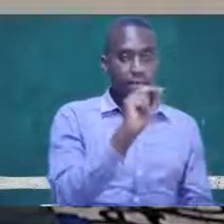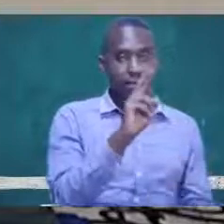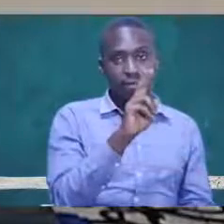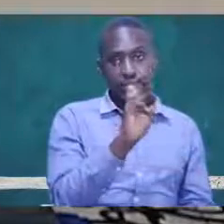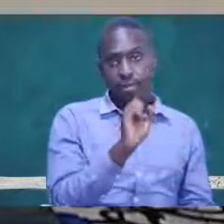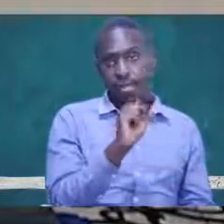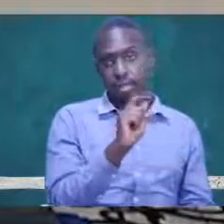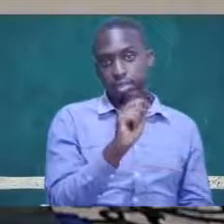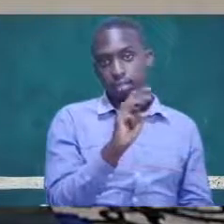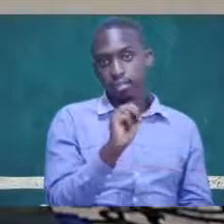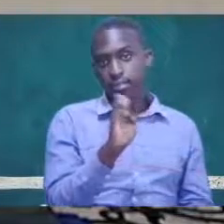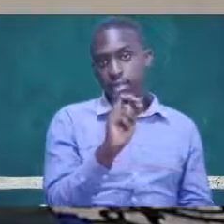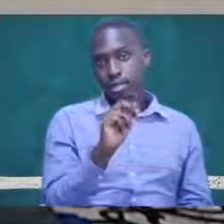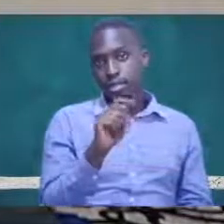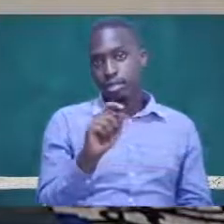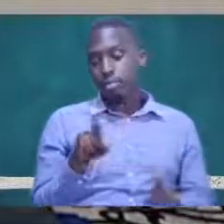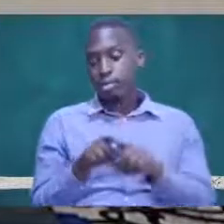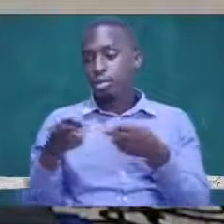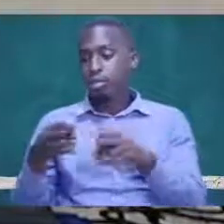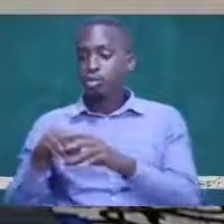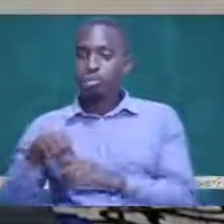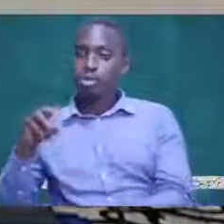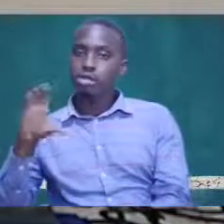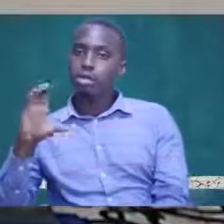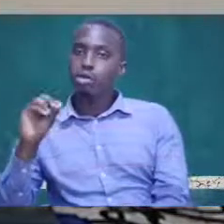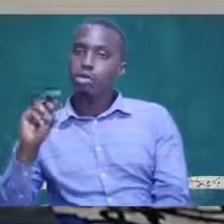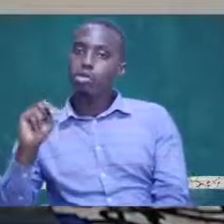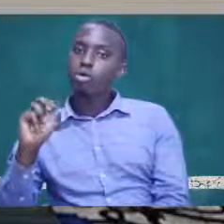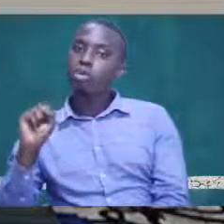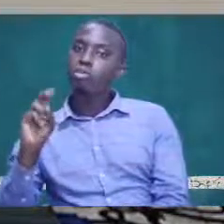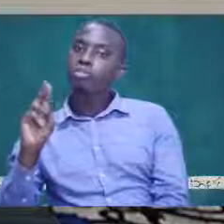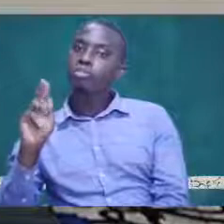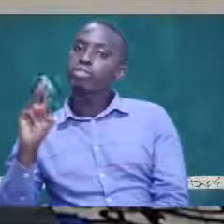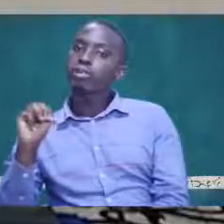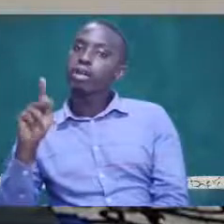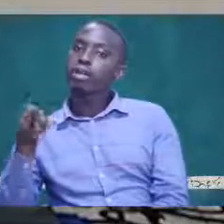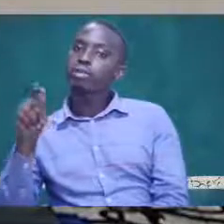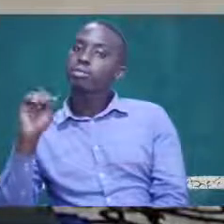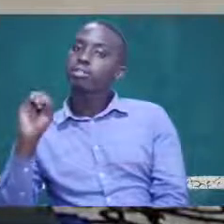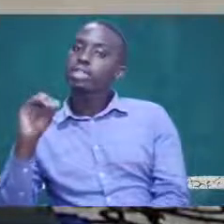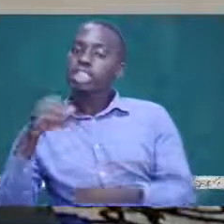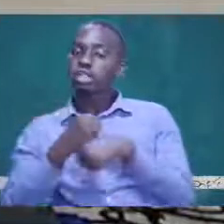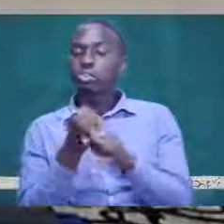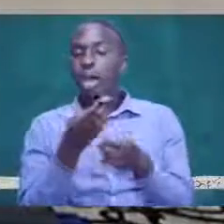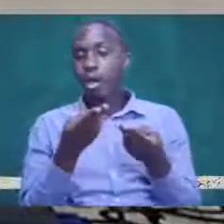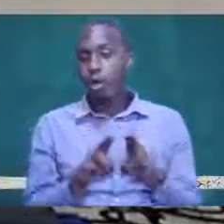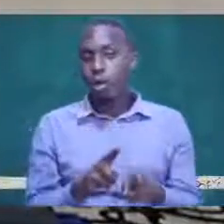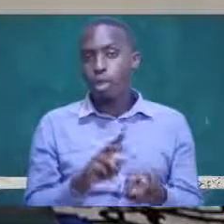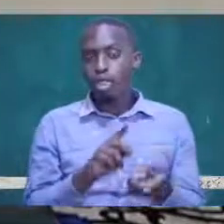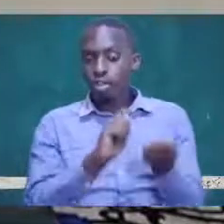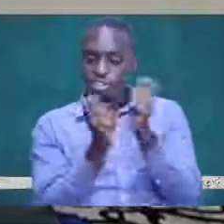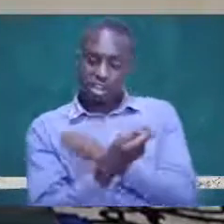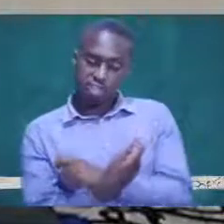Now, what makes investment to change? It is consumption. Because with the